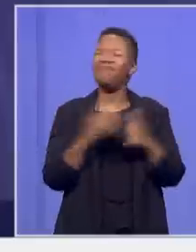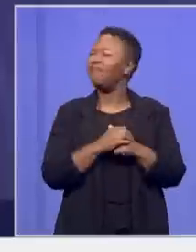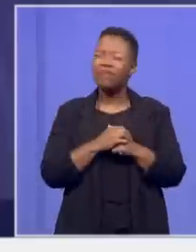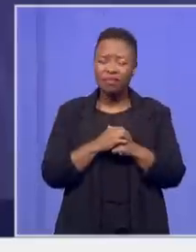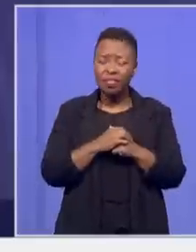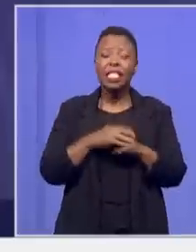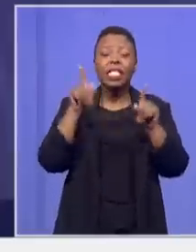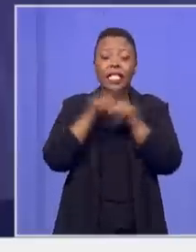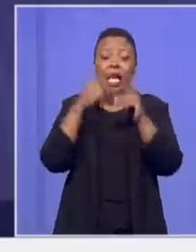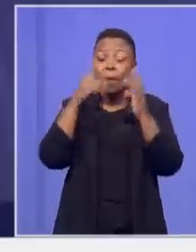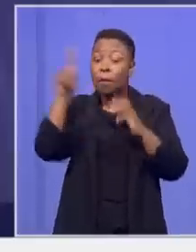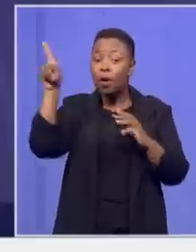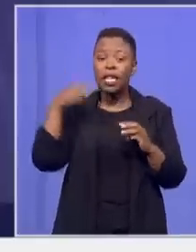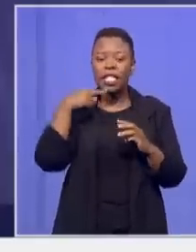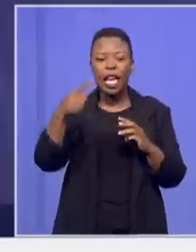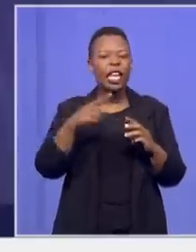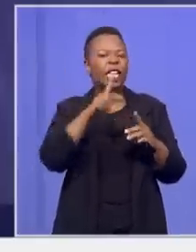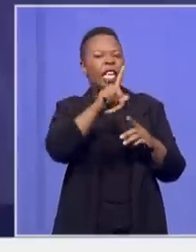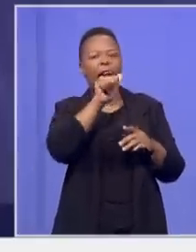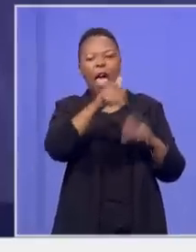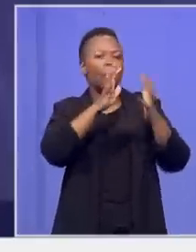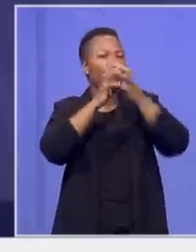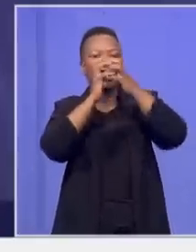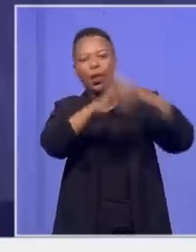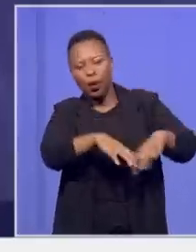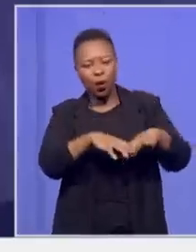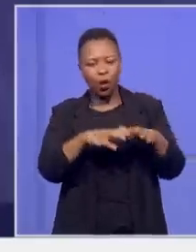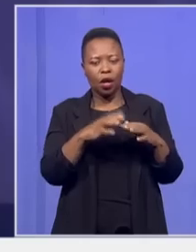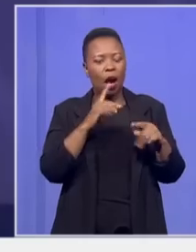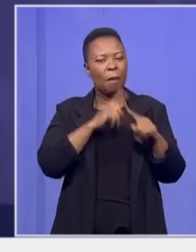you the DA was dead and buried and Kaiku Lake on snow.